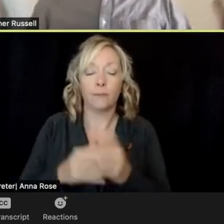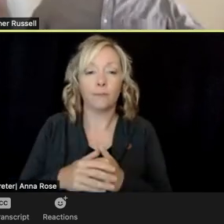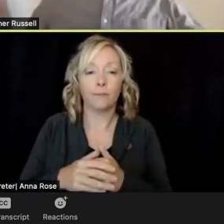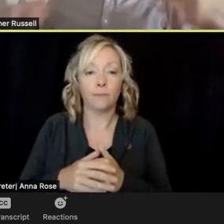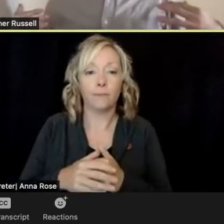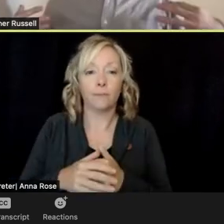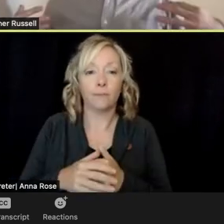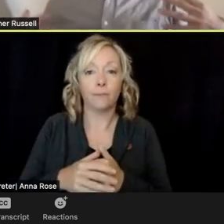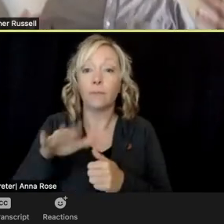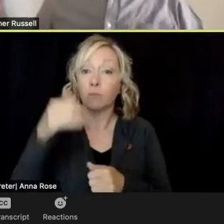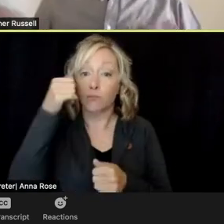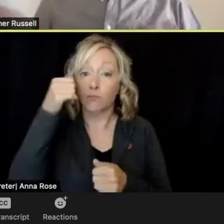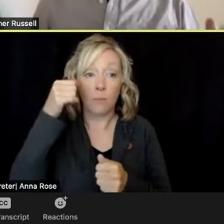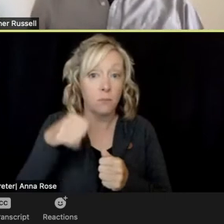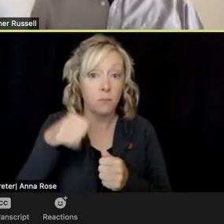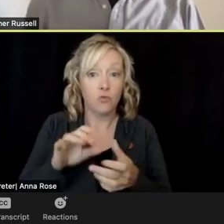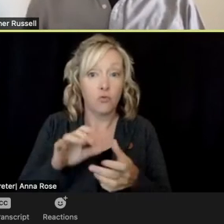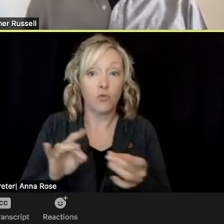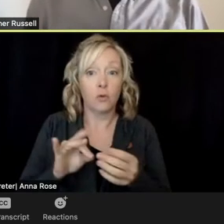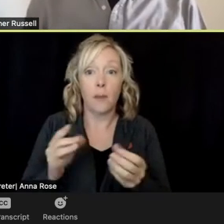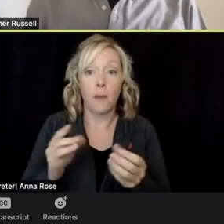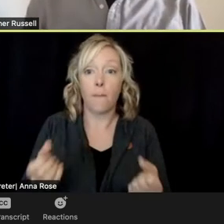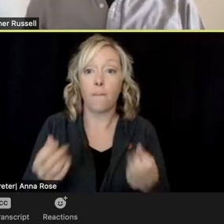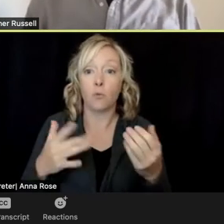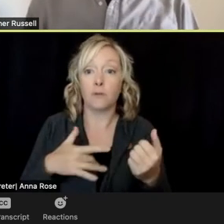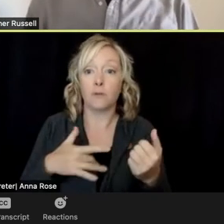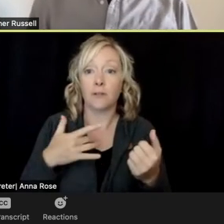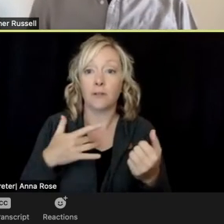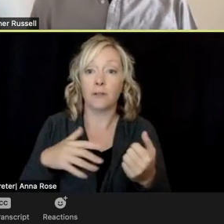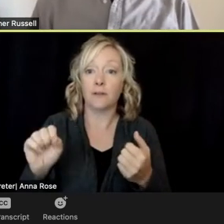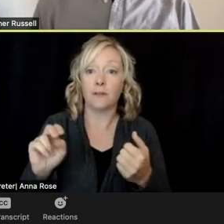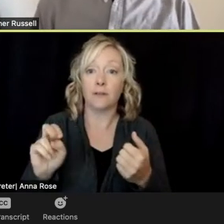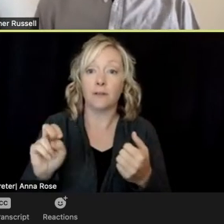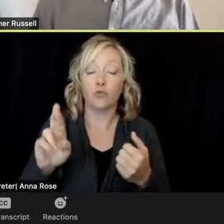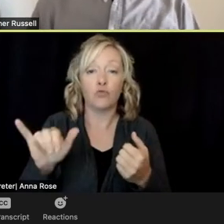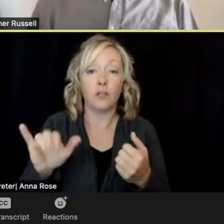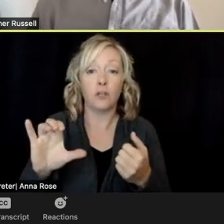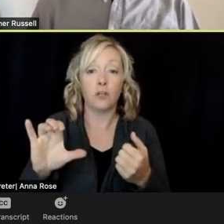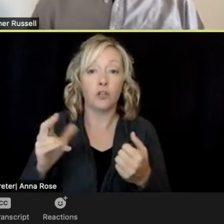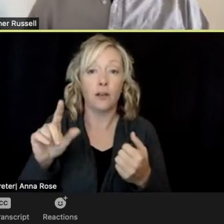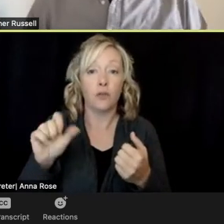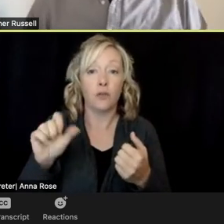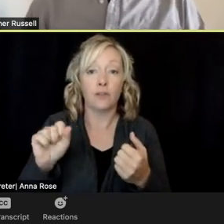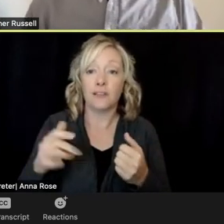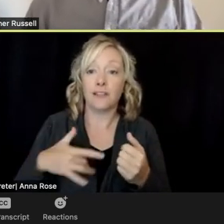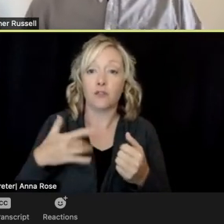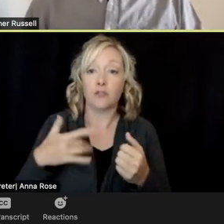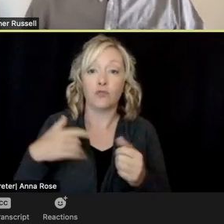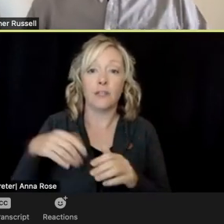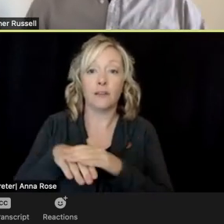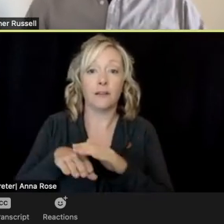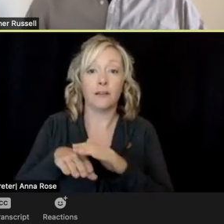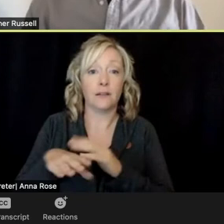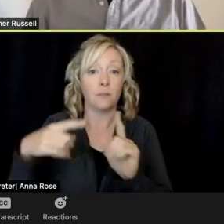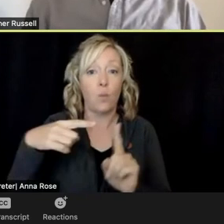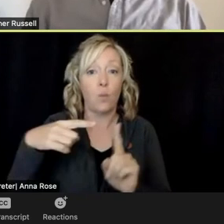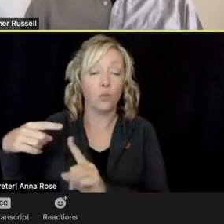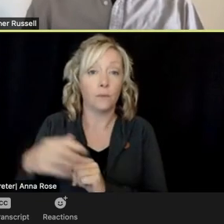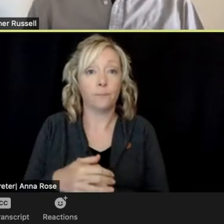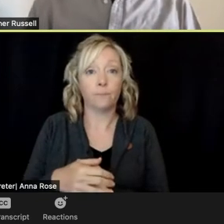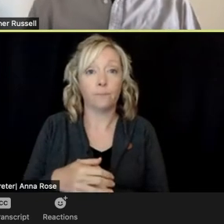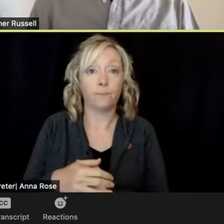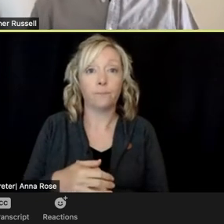Go back to thinking about multisensory channels, sensory access points. Now, we all have these